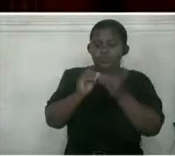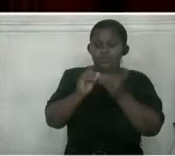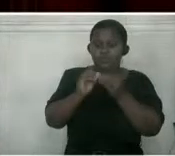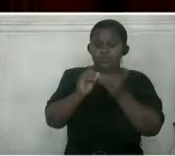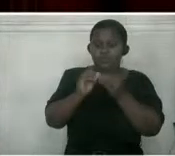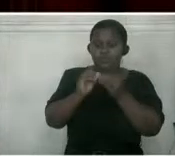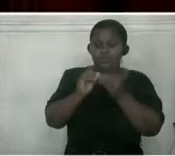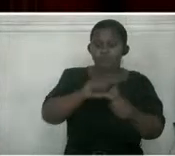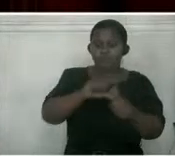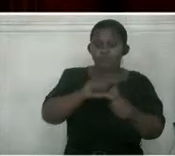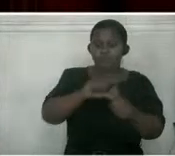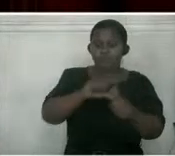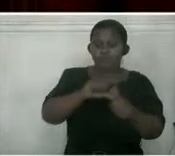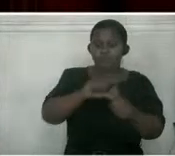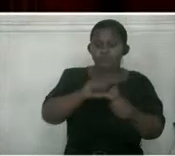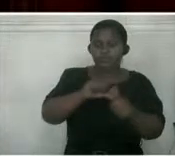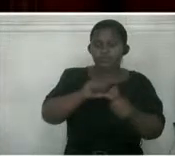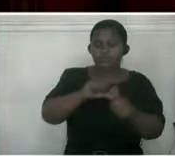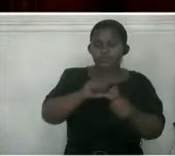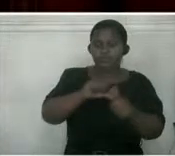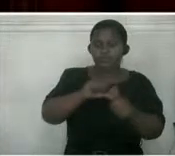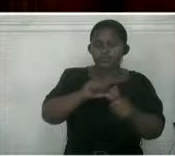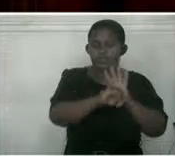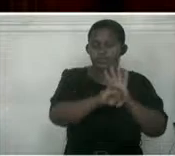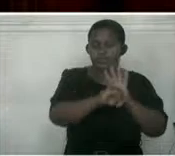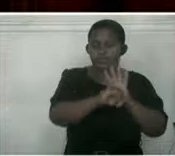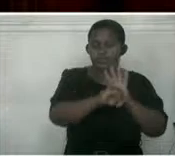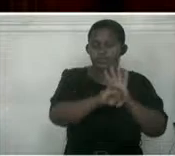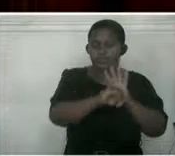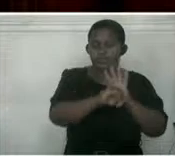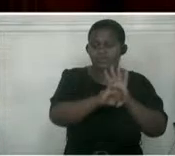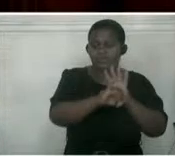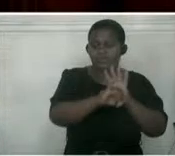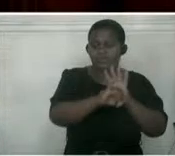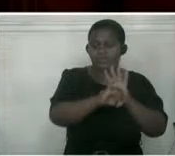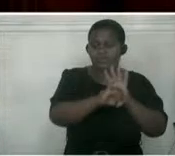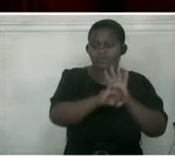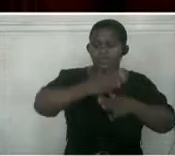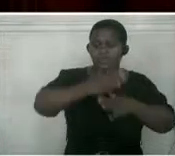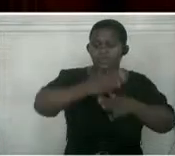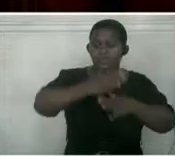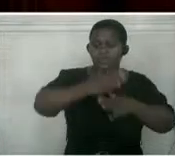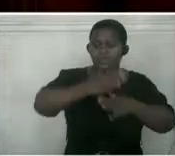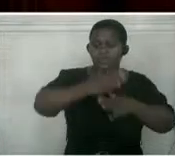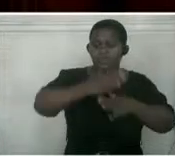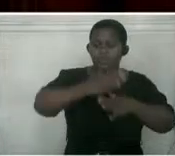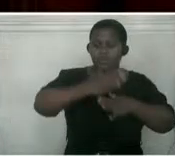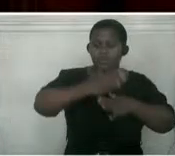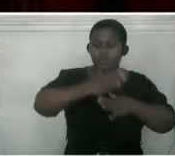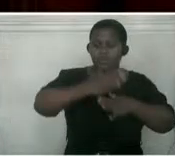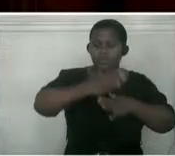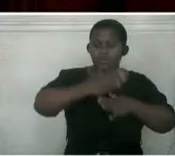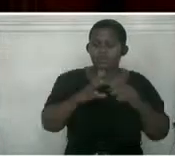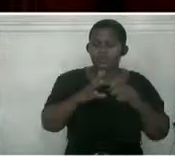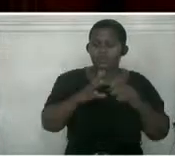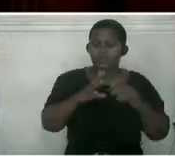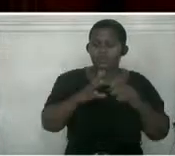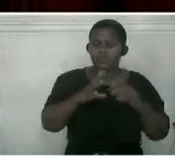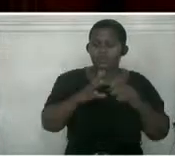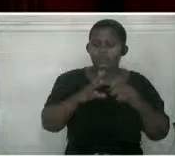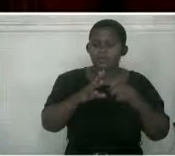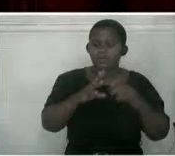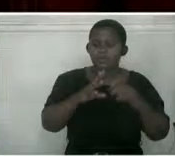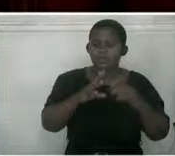development, we identified insufficient working tools, which include the